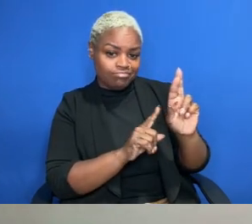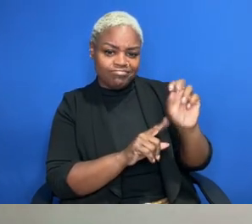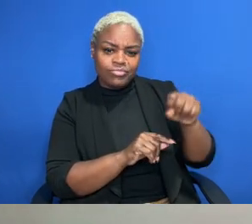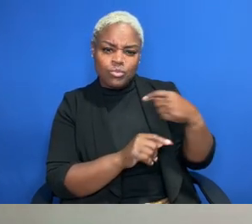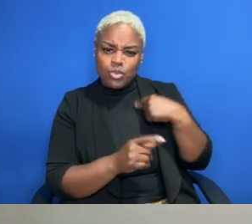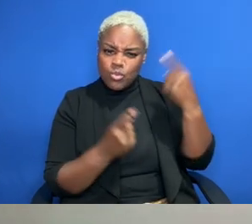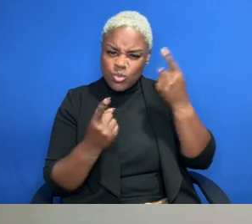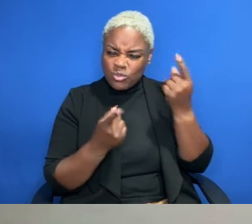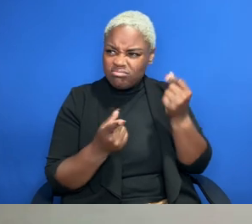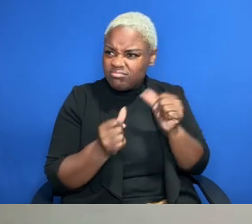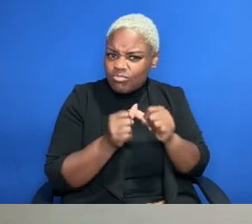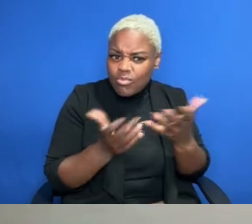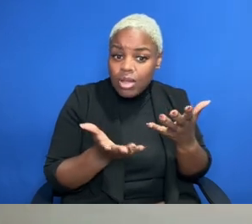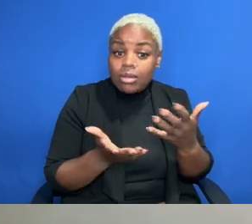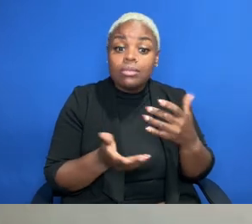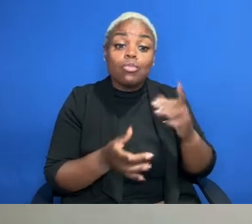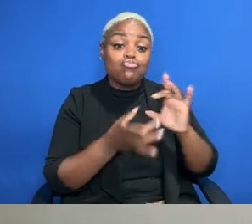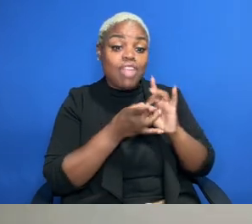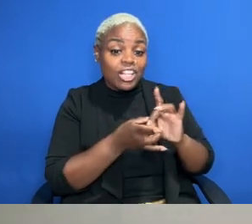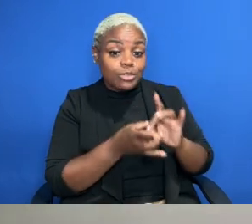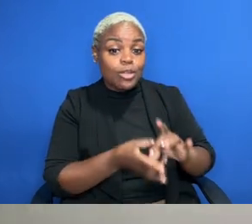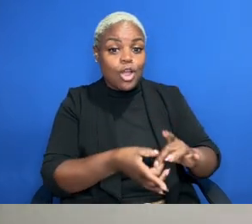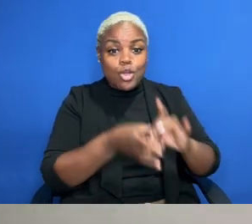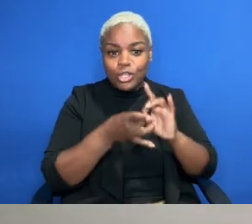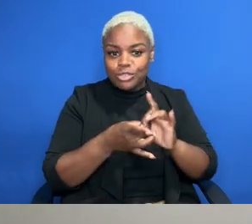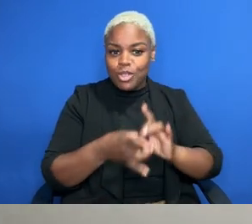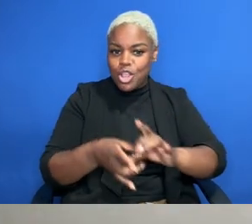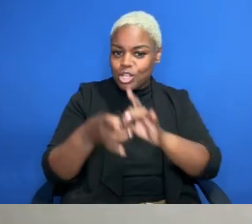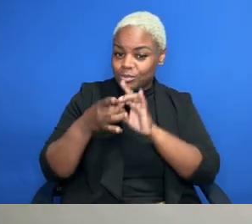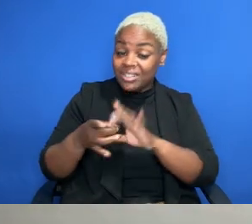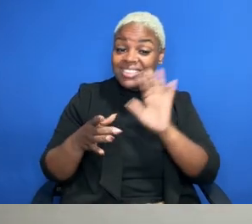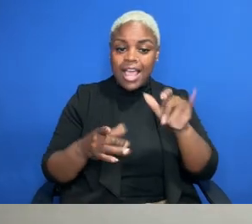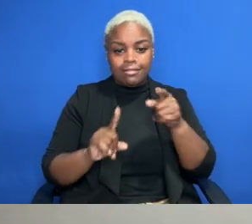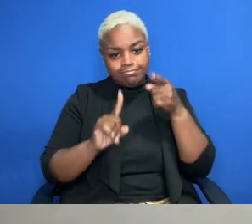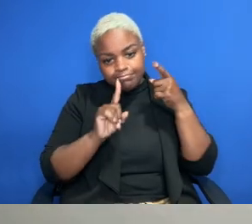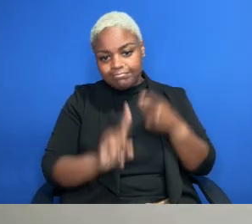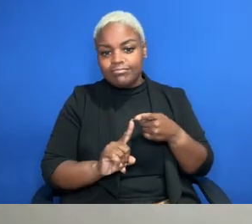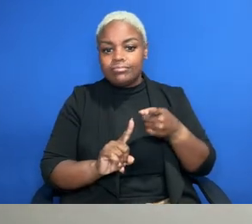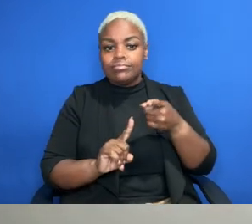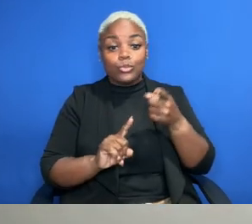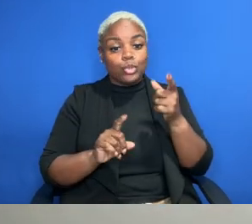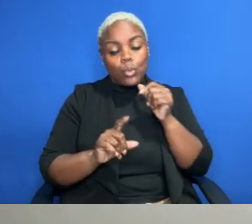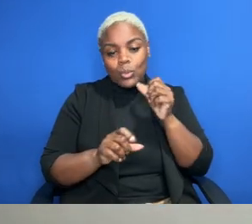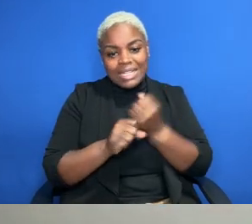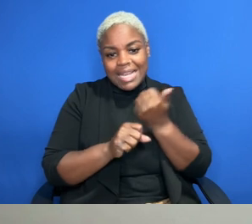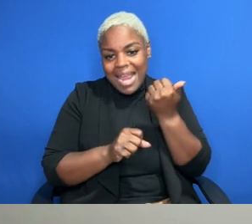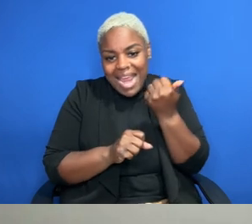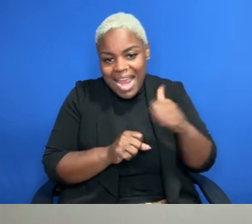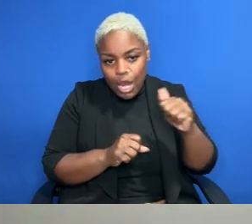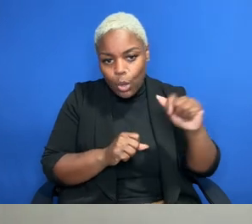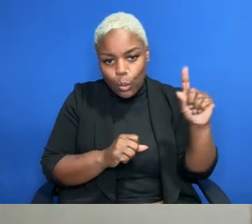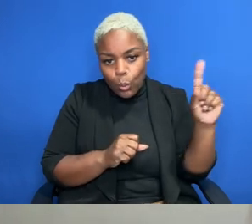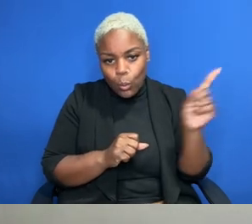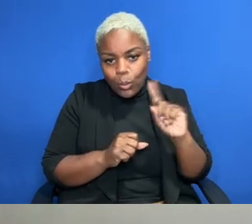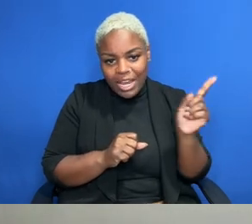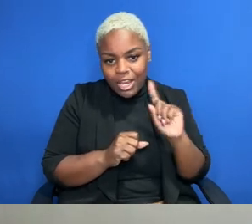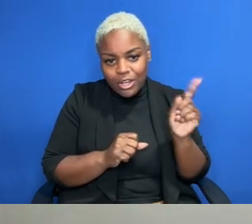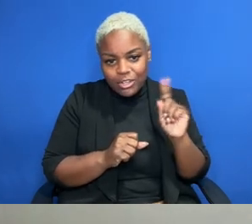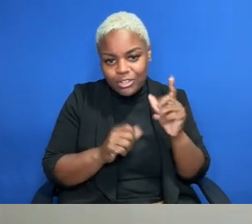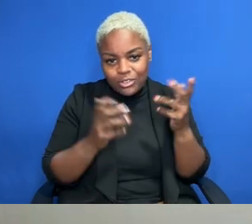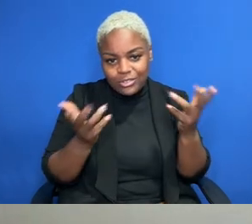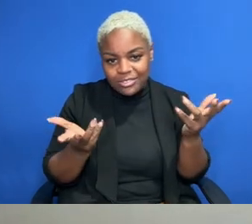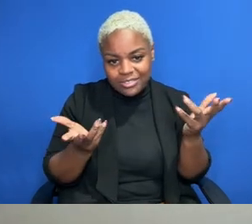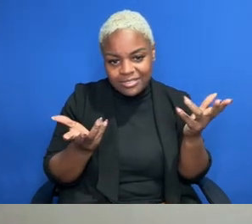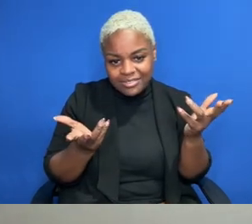of course, we're all wondering, well, what are those going to be? And it's relationships, relationships, relationships, which is the cornerstone